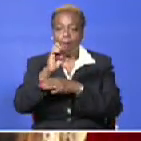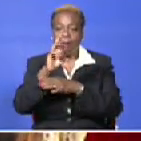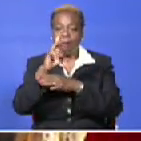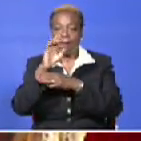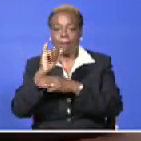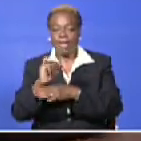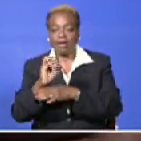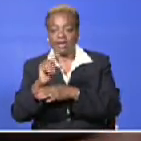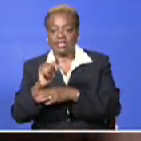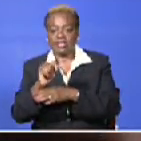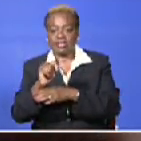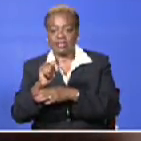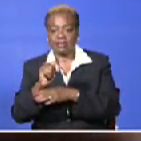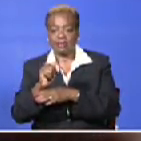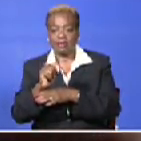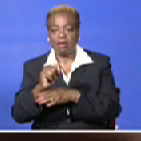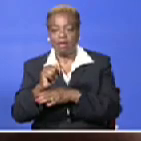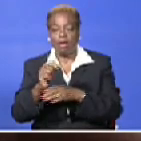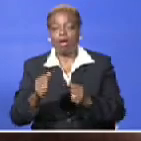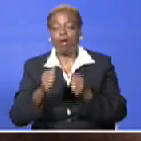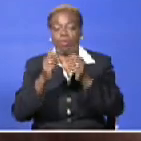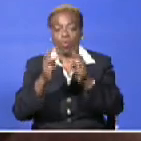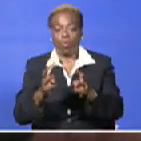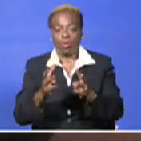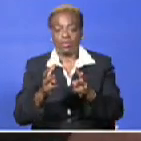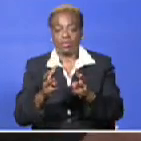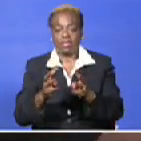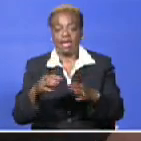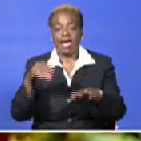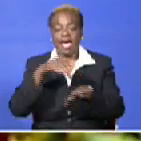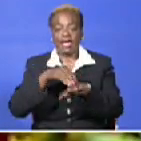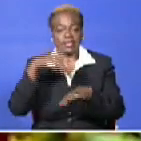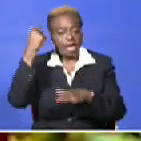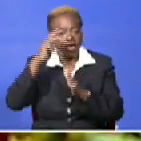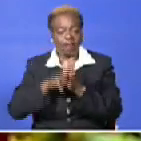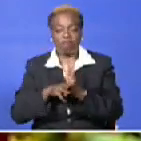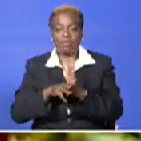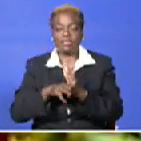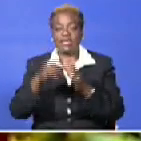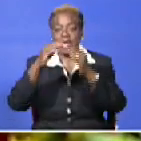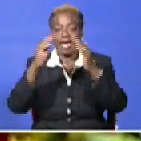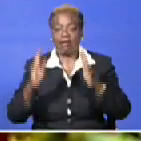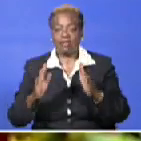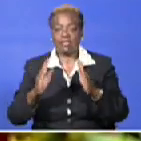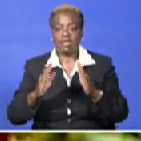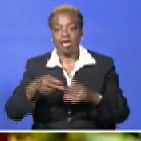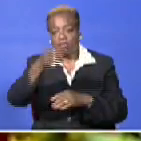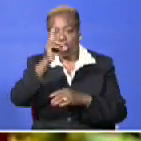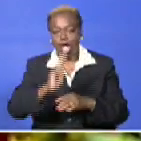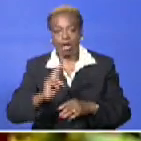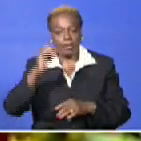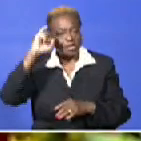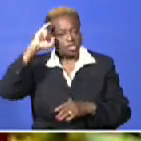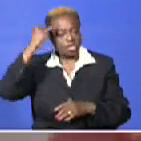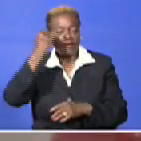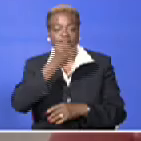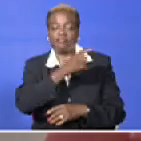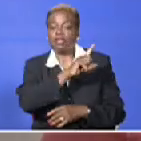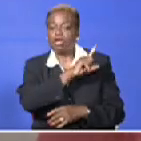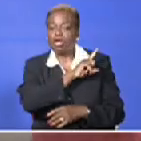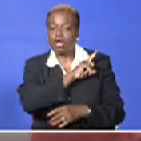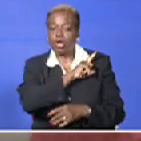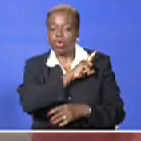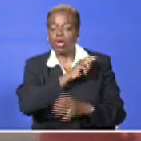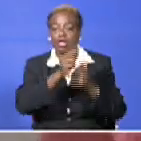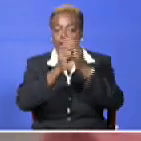the ballroom of Government House. Minister of Education, the Honorable Jeffrey Lloyd, commending the students and the many institutions that have worked toward